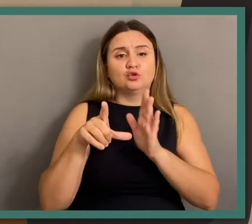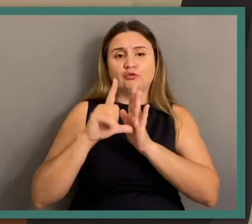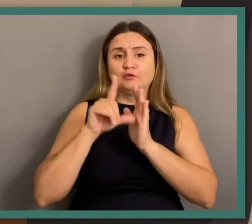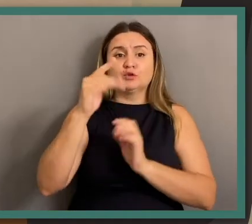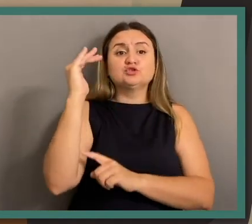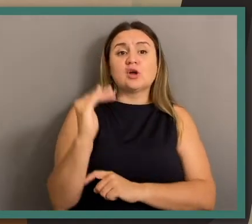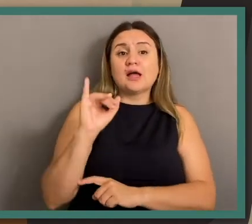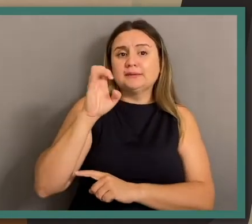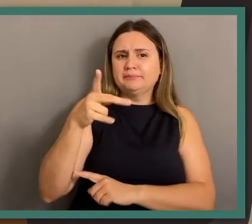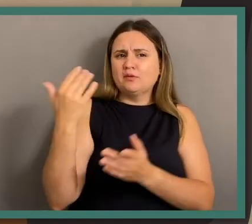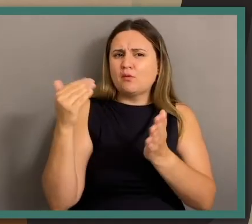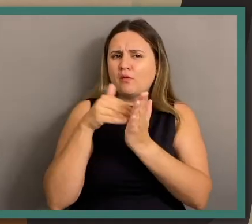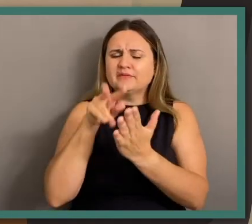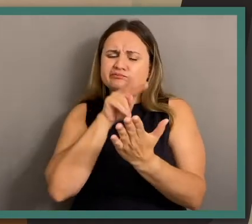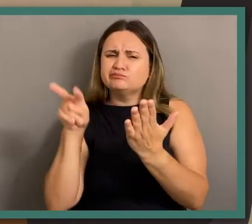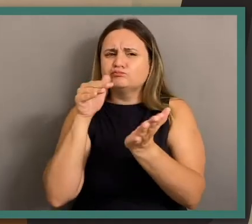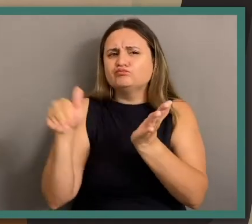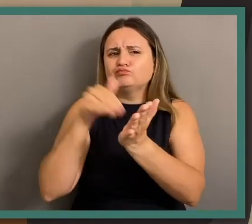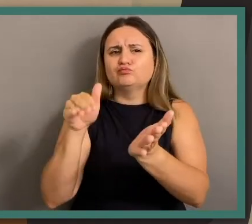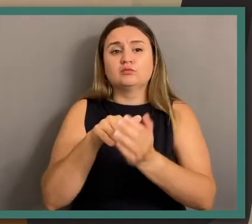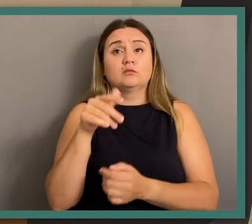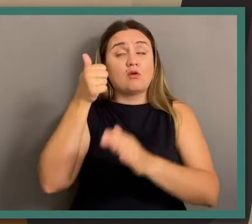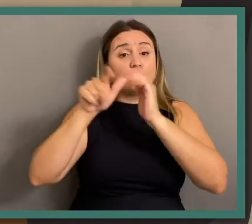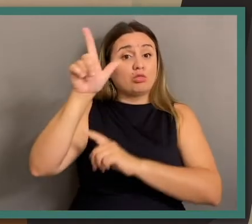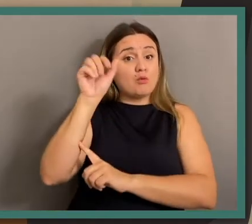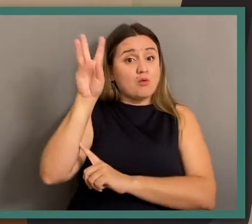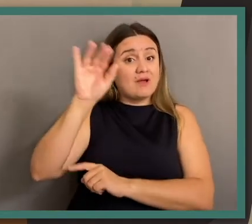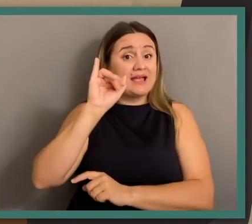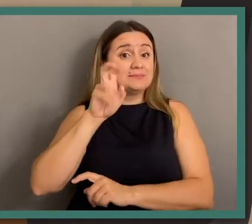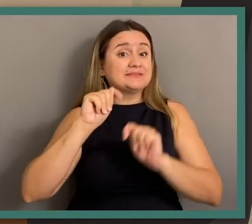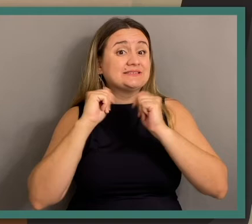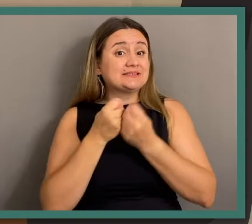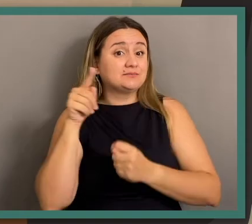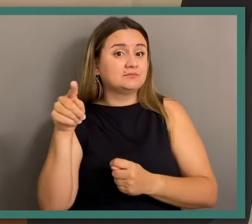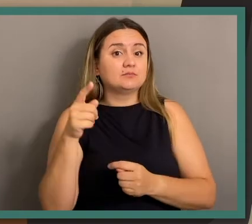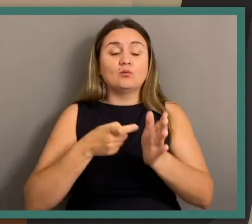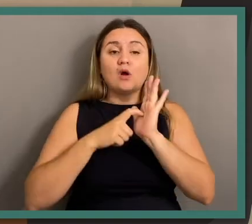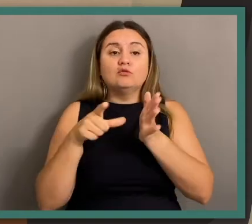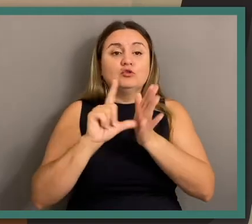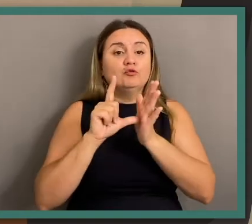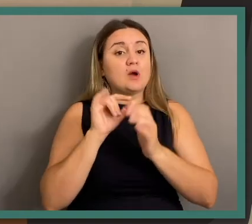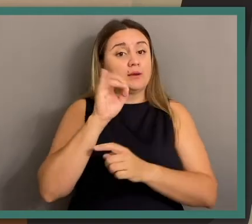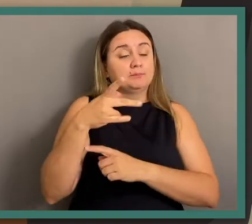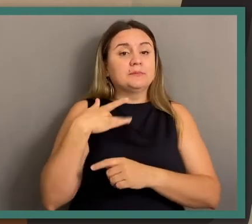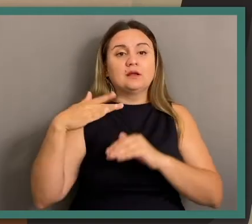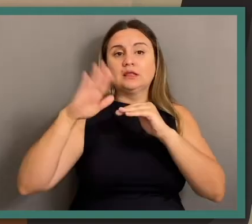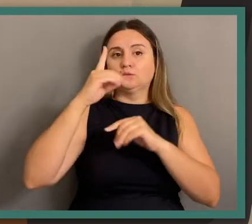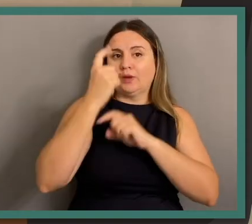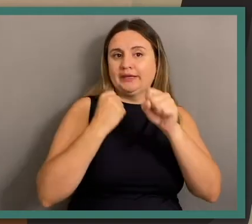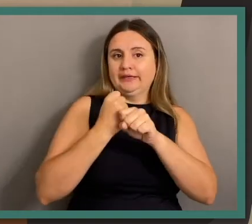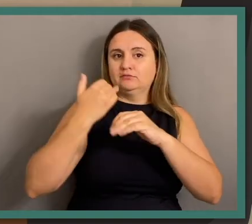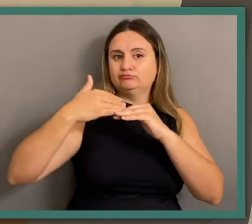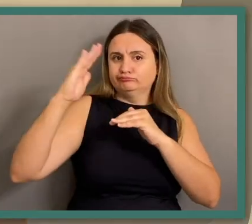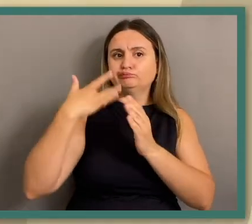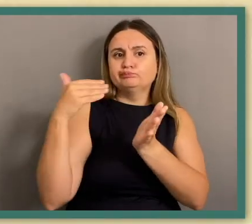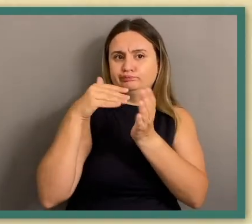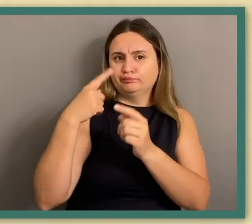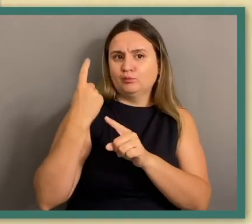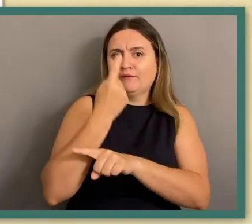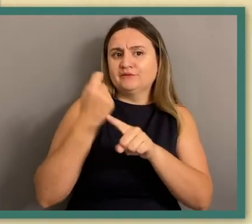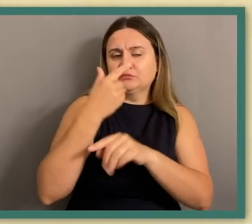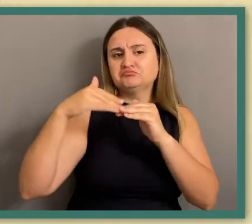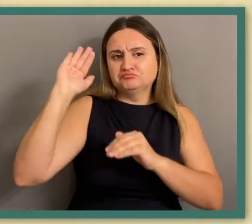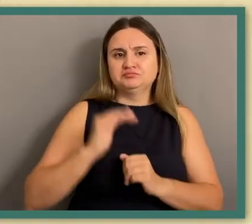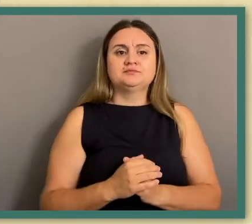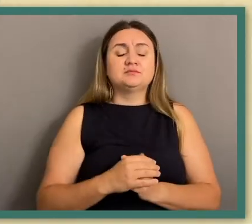often. Under the law, the IEP team is required to review the IEP at least once a year. If you believe